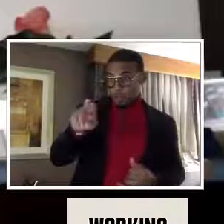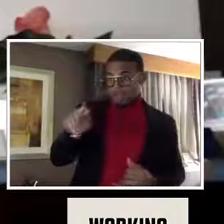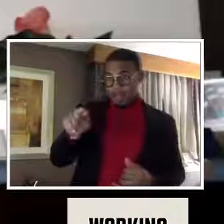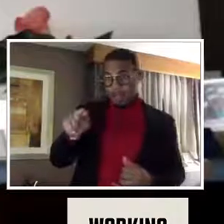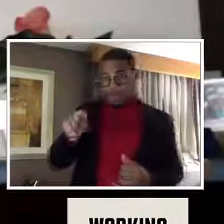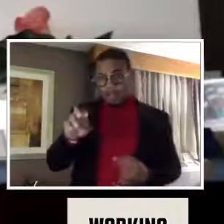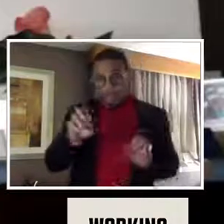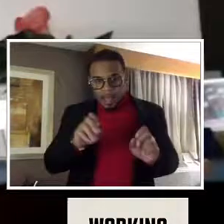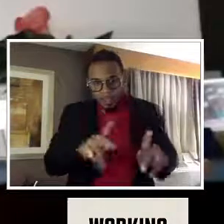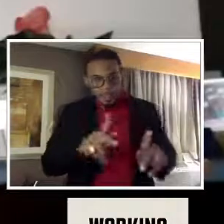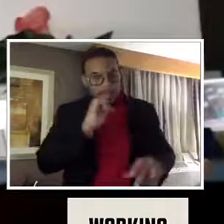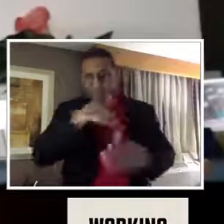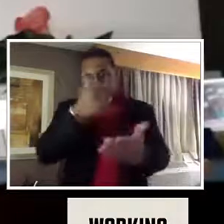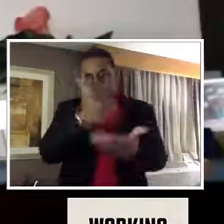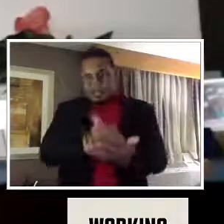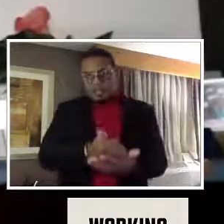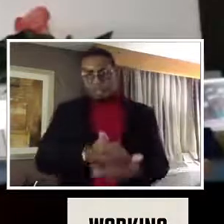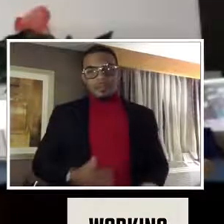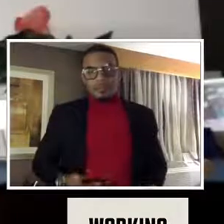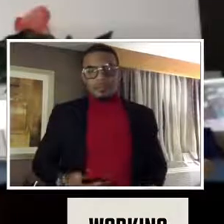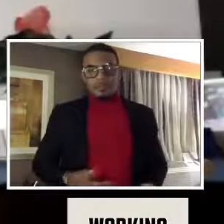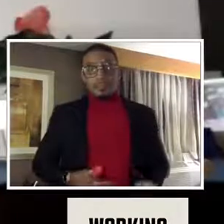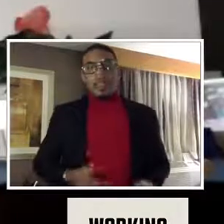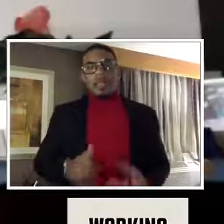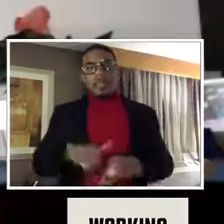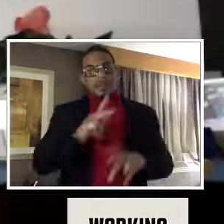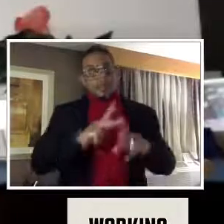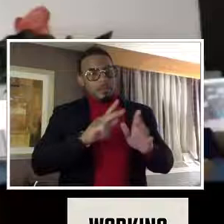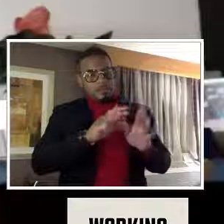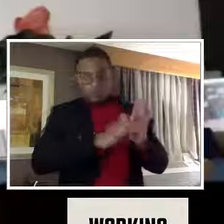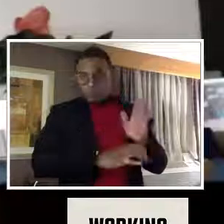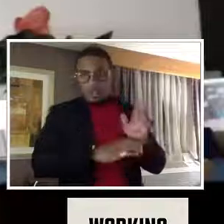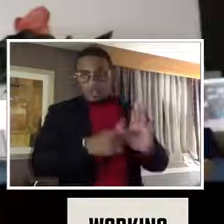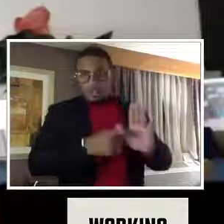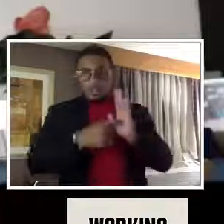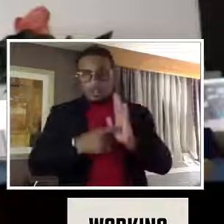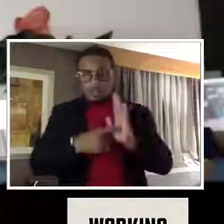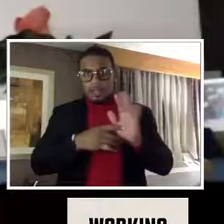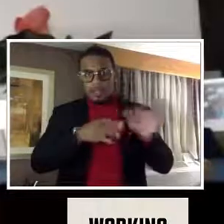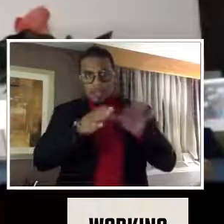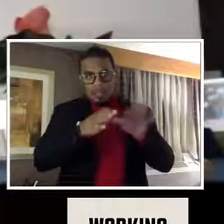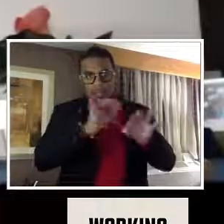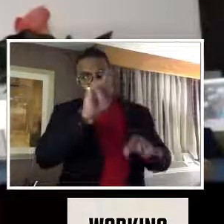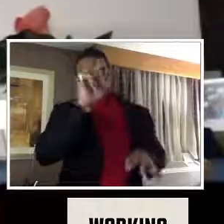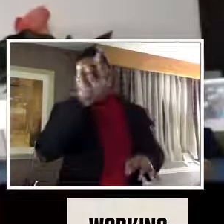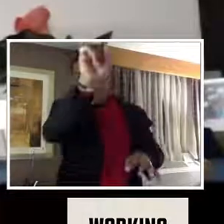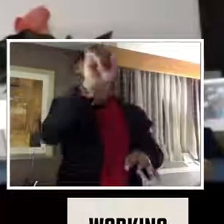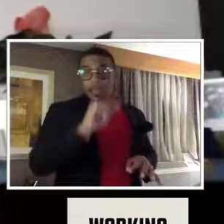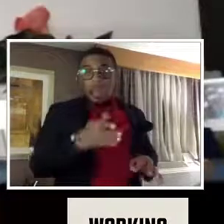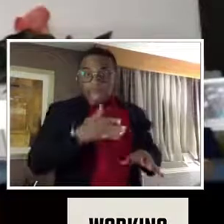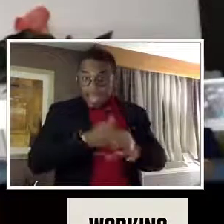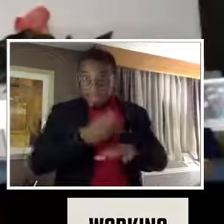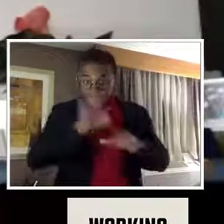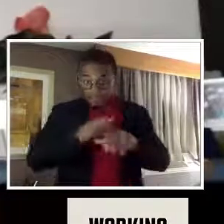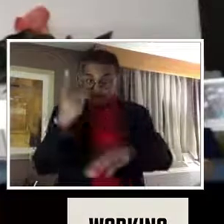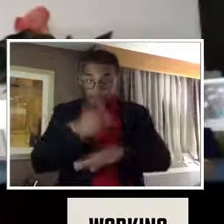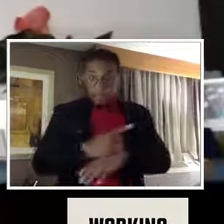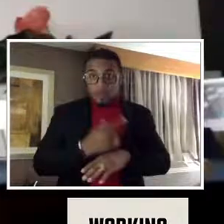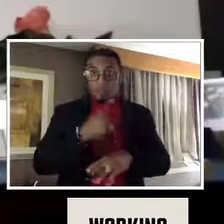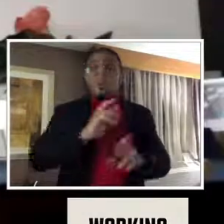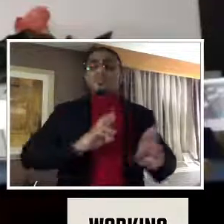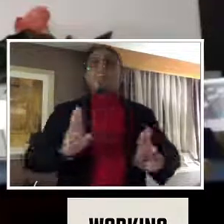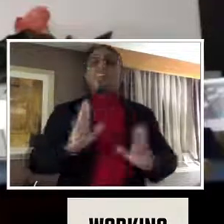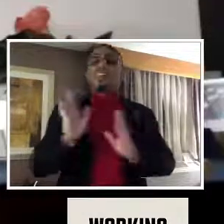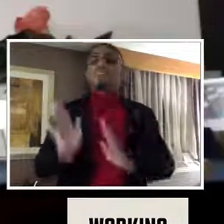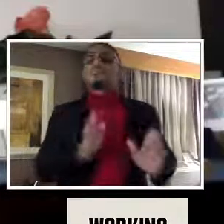destination. I've said that before. In this People's Charter, the People's Charter lays out that destination. And after Election Day, we'll be ready